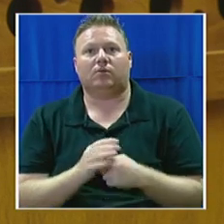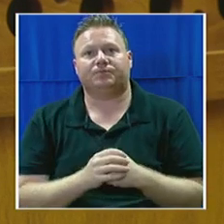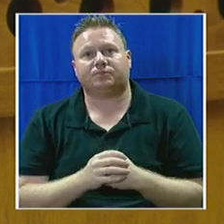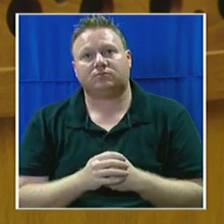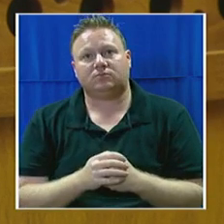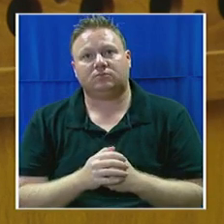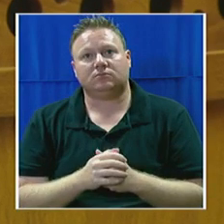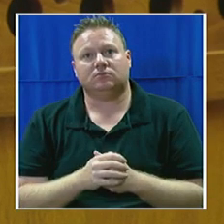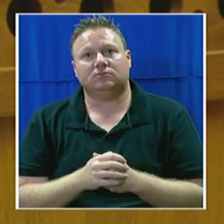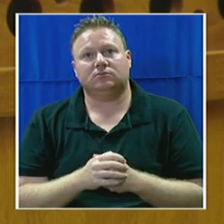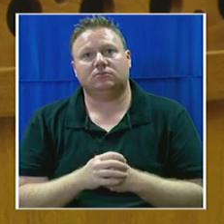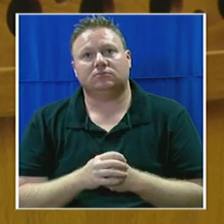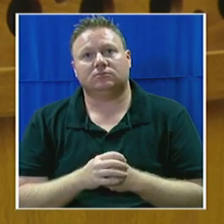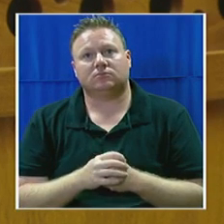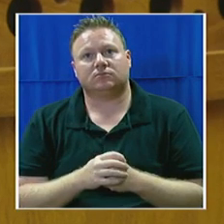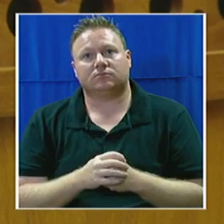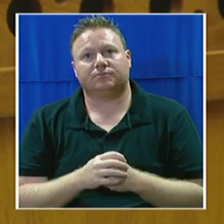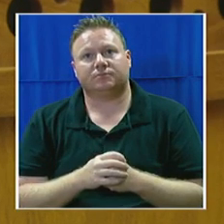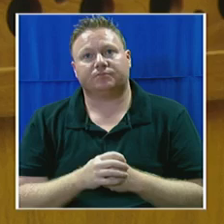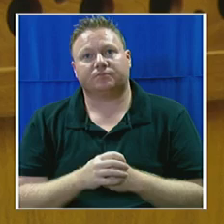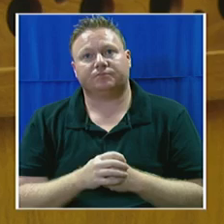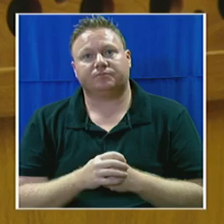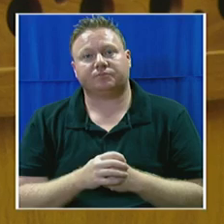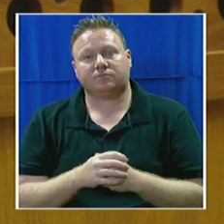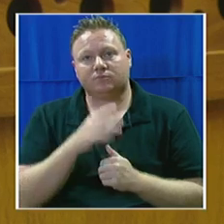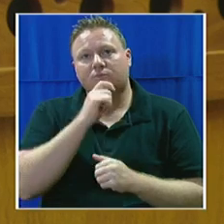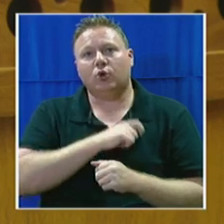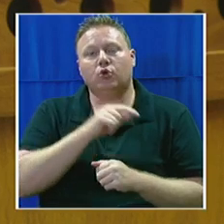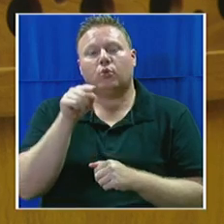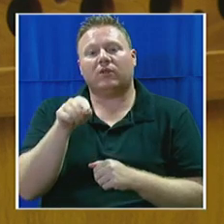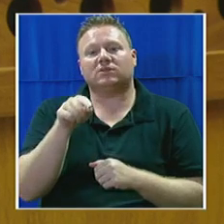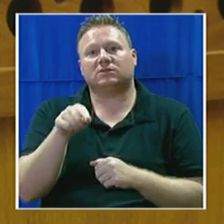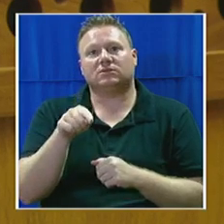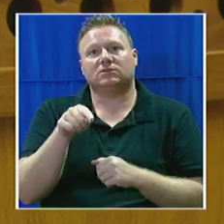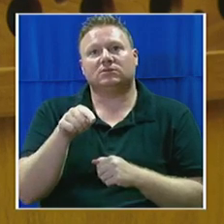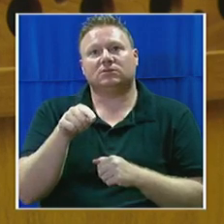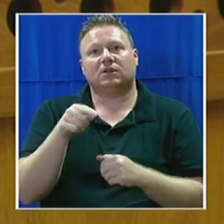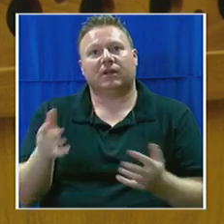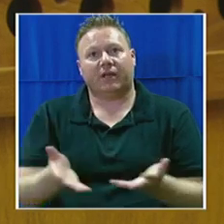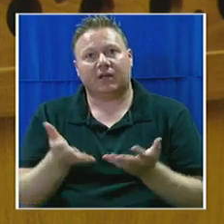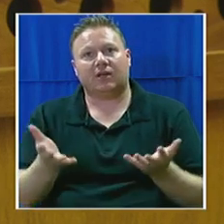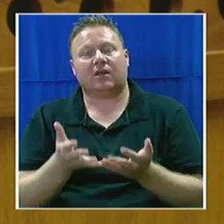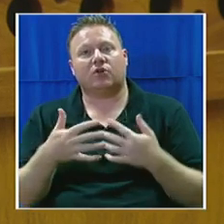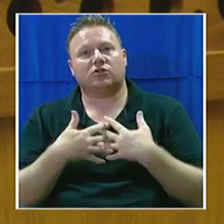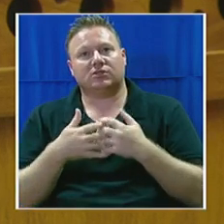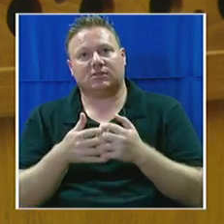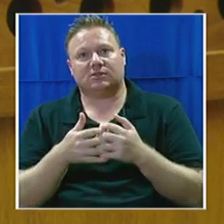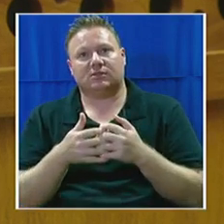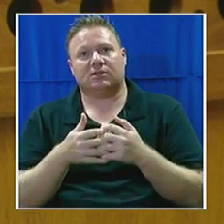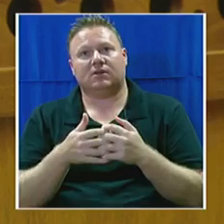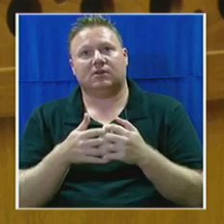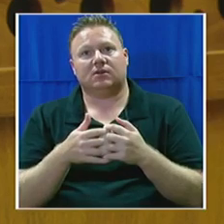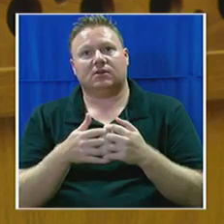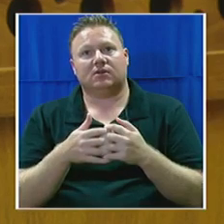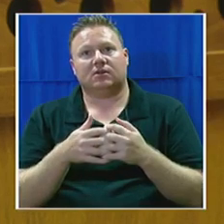It is through this that we have encouraged the formation of